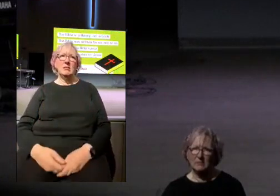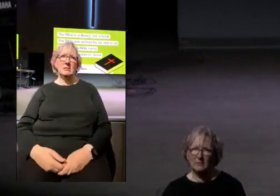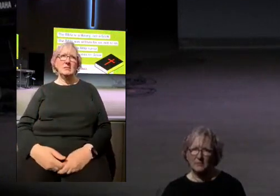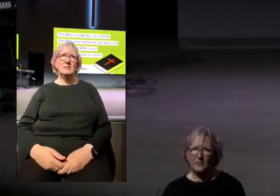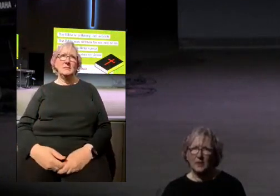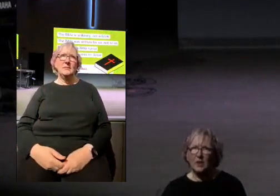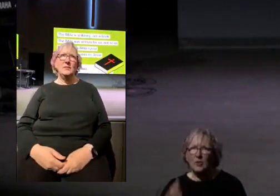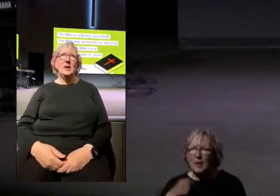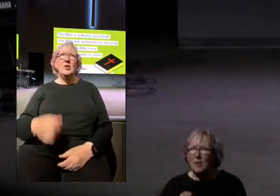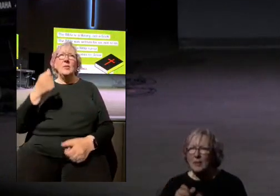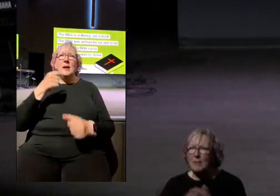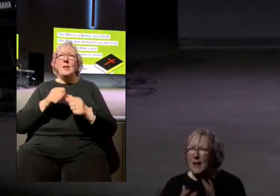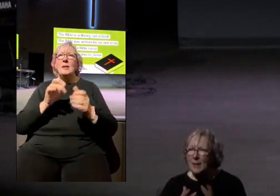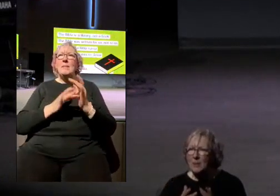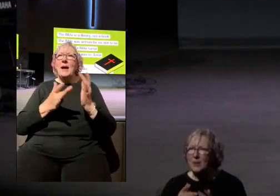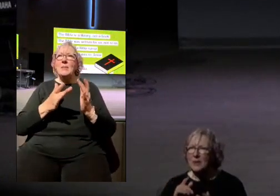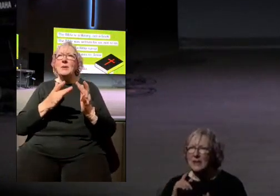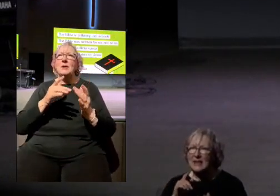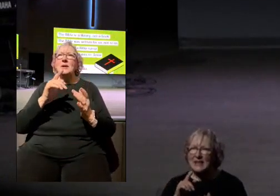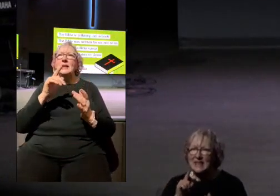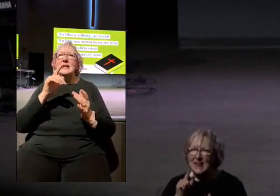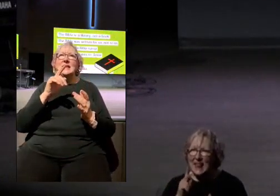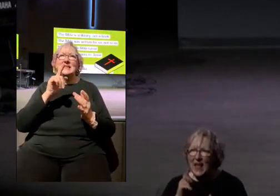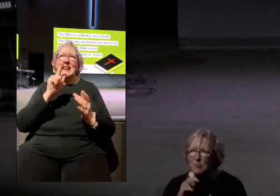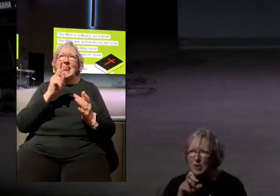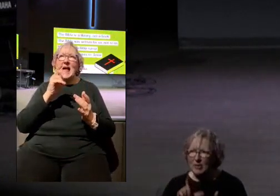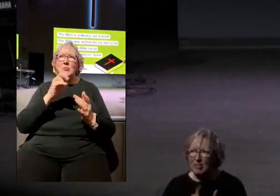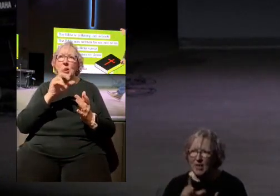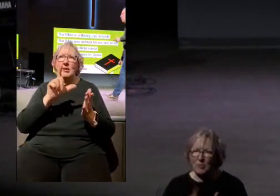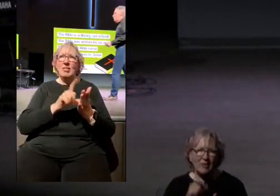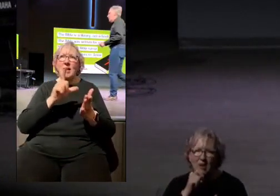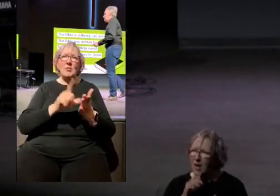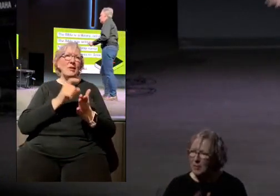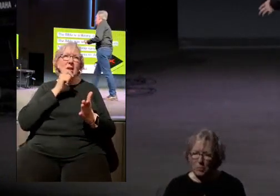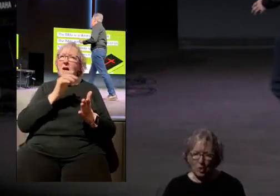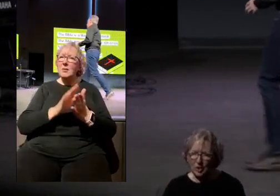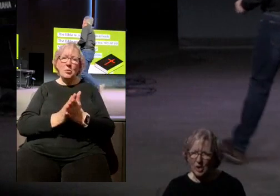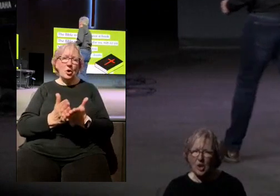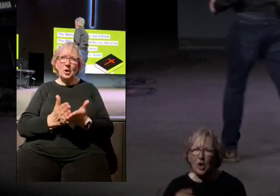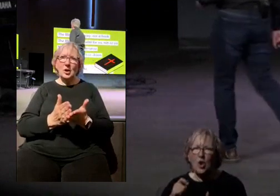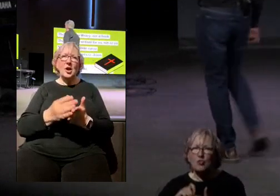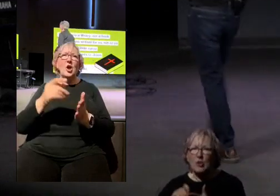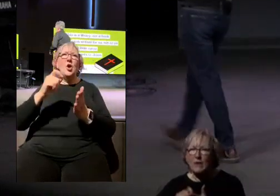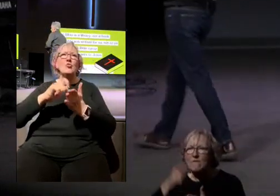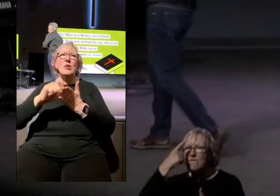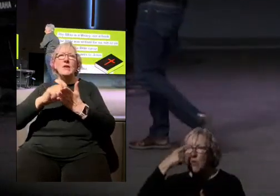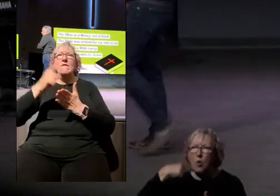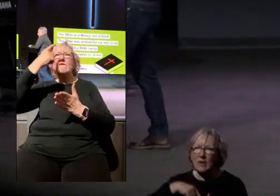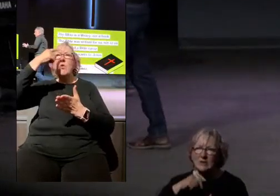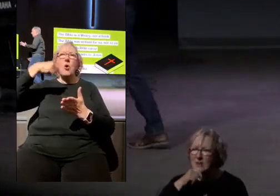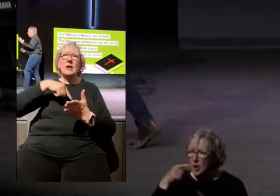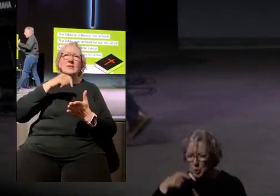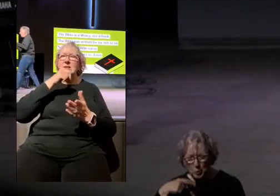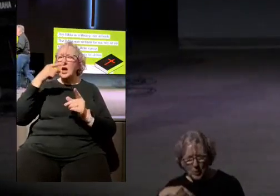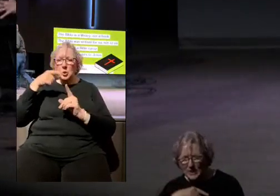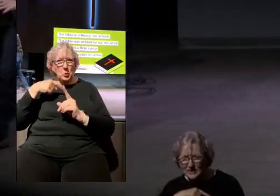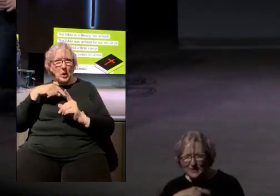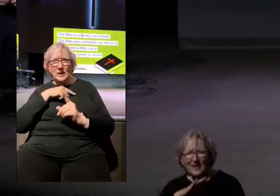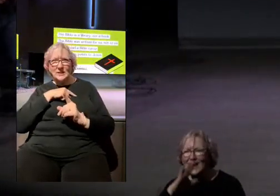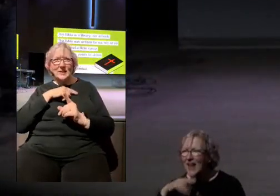Remember, the Bible is a library, not a book. It was written for us, not to us. Never read a Bible